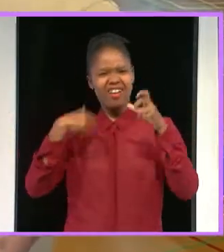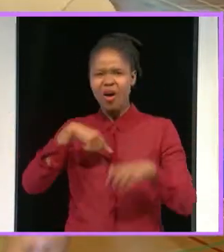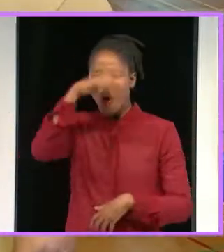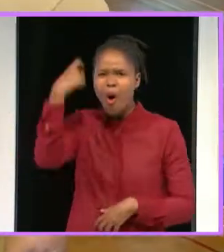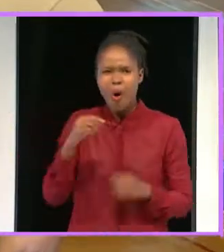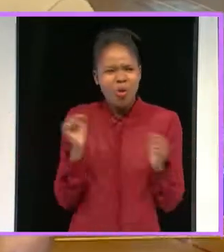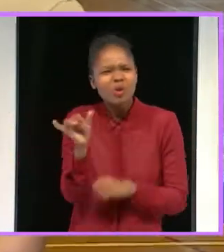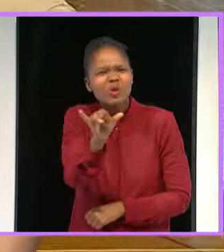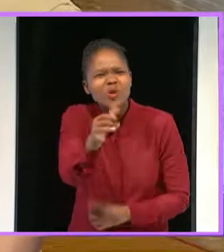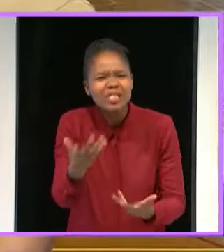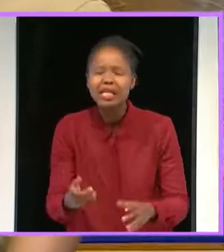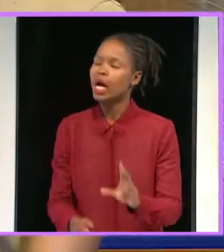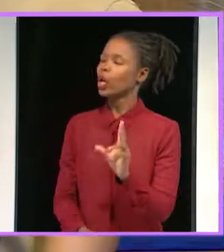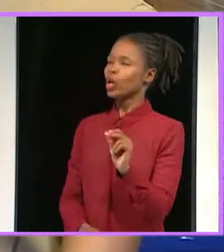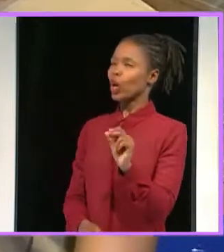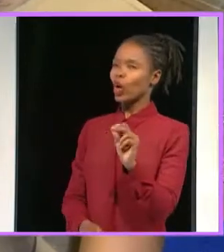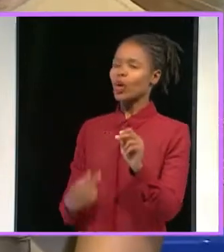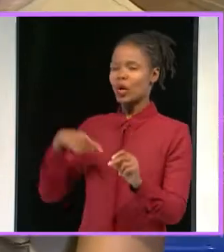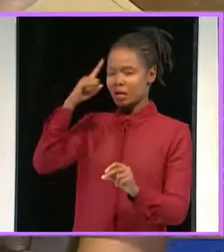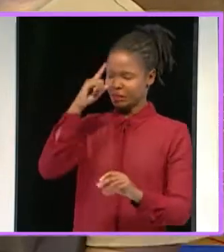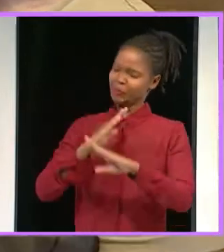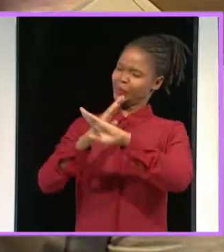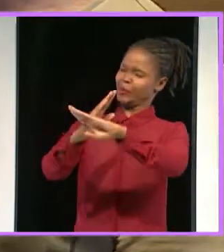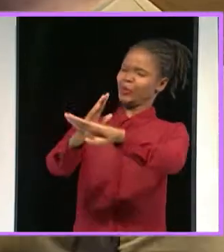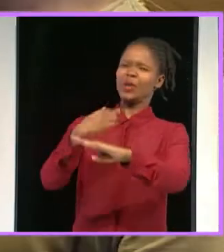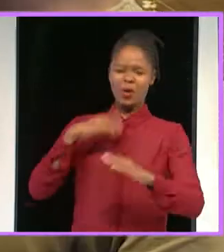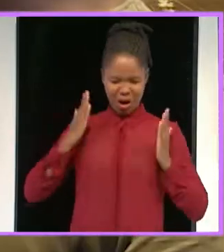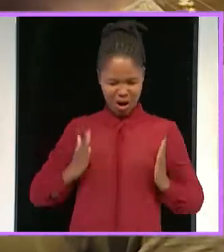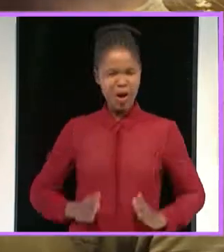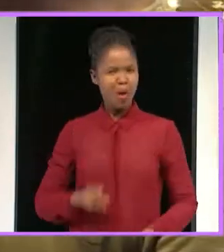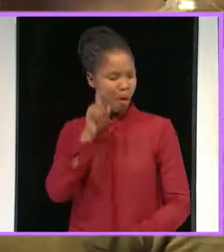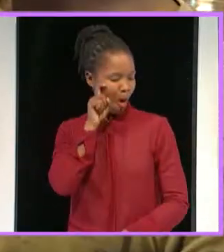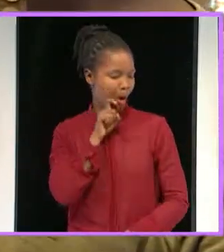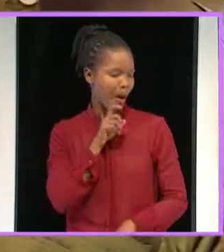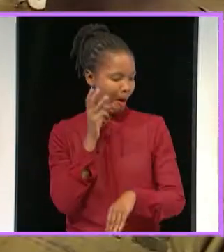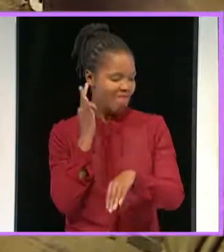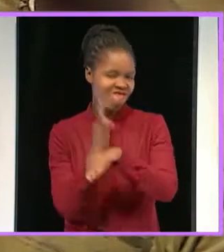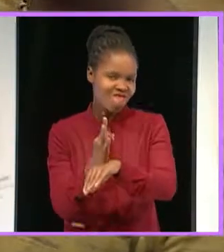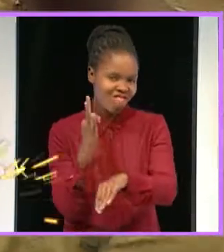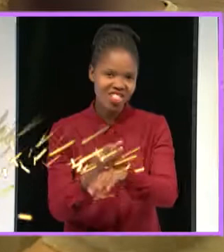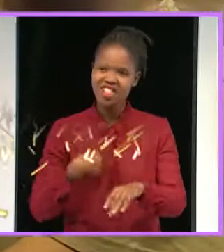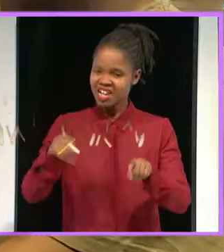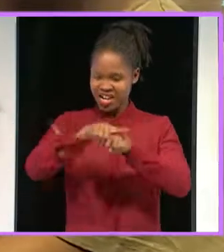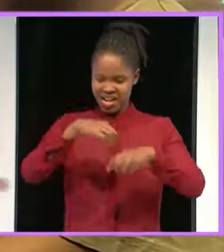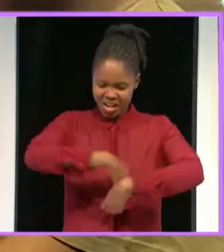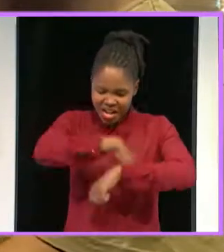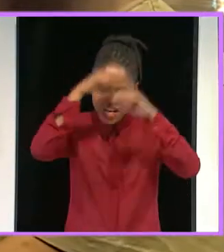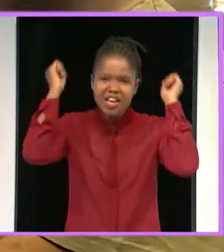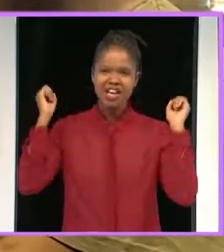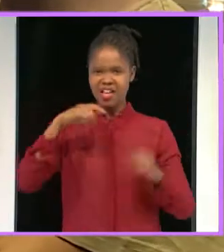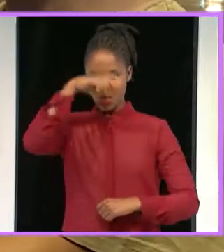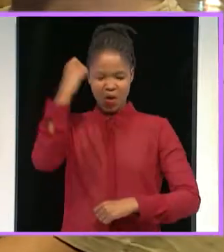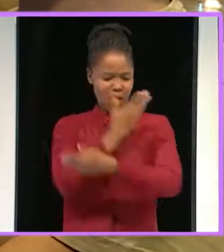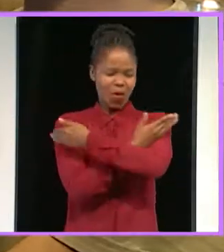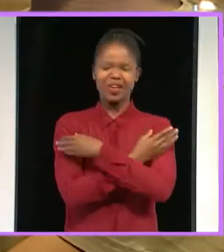hot or is it cold today? No, I'm in denial because I'm older. Older people don't just like take off their jerseys and everything, but you know, we